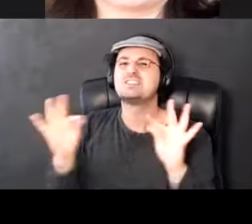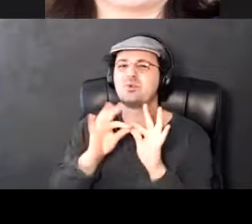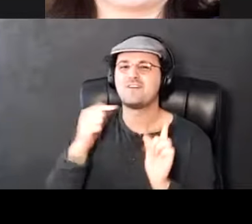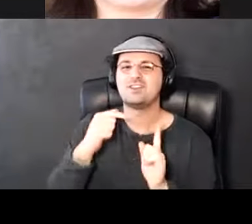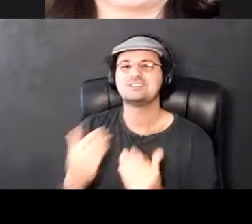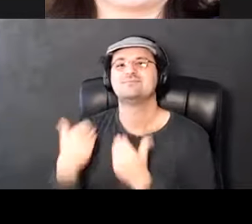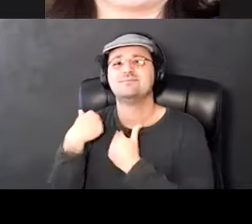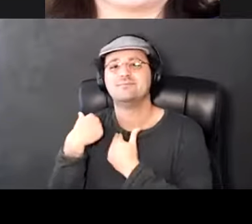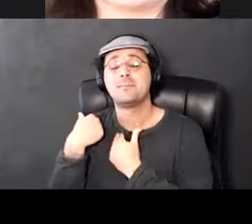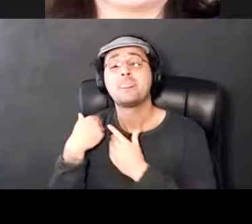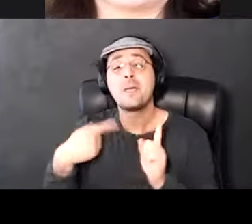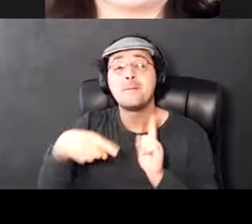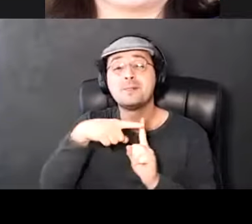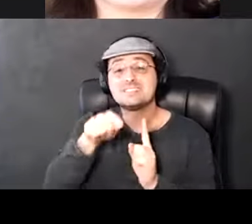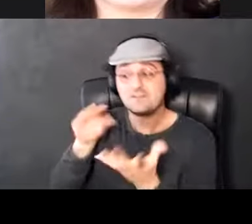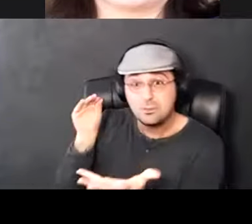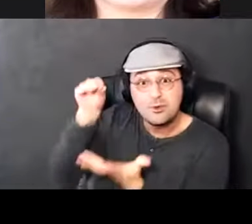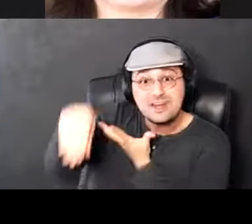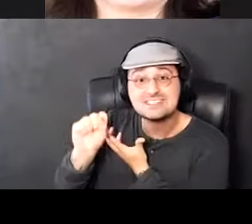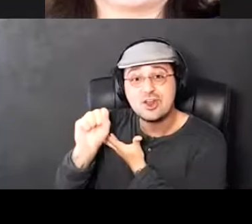sonic hedgehog to them a little too early,